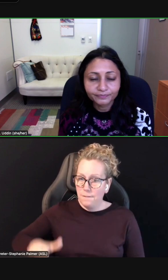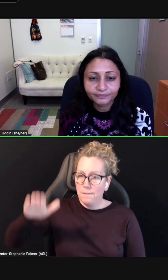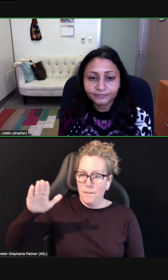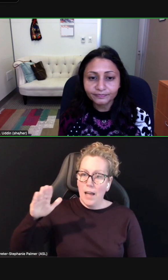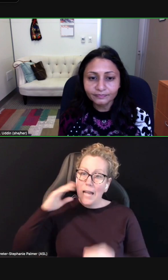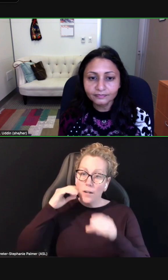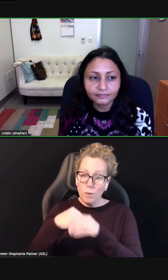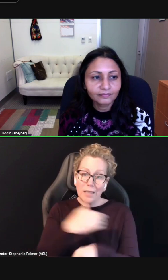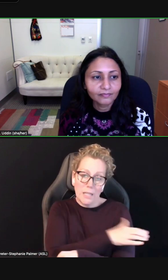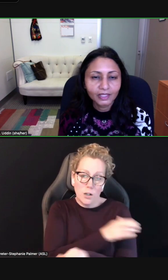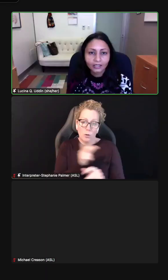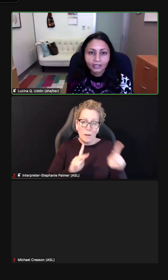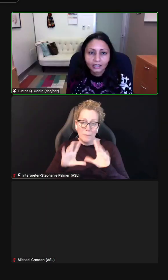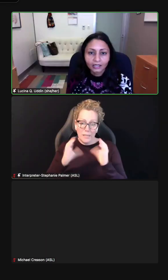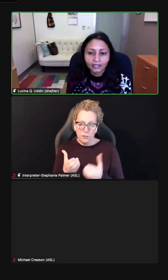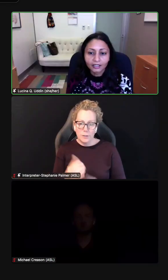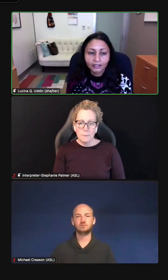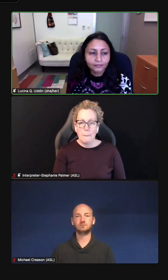populations.